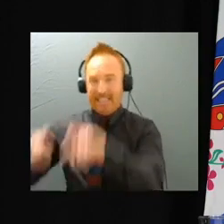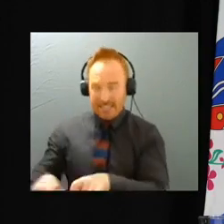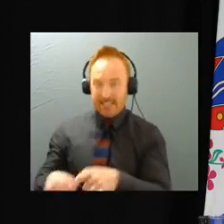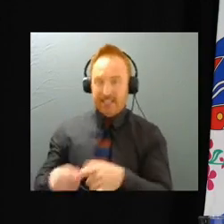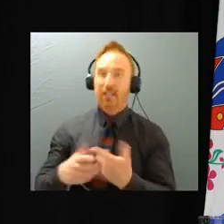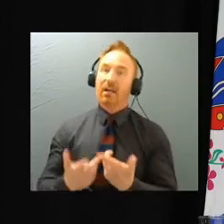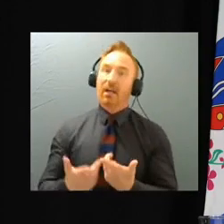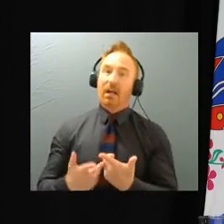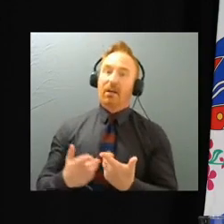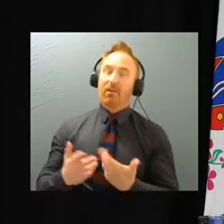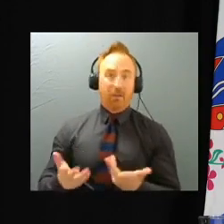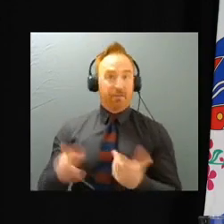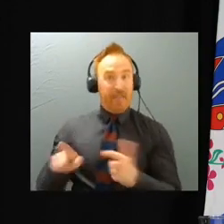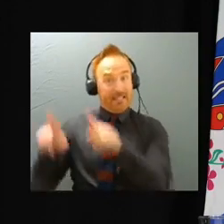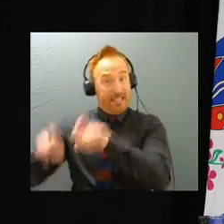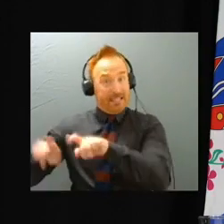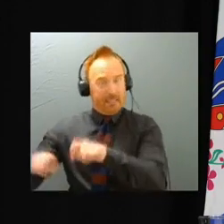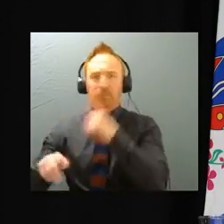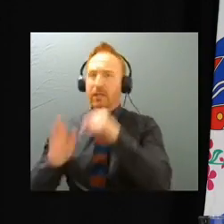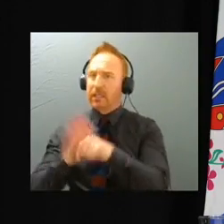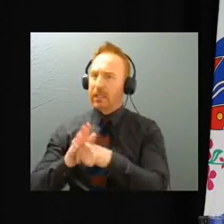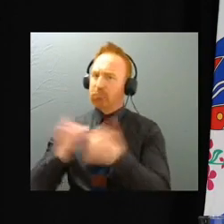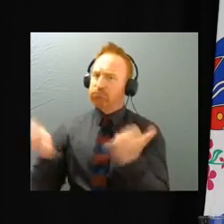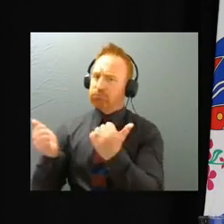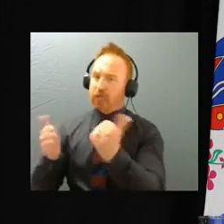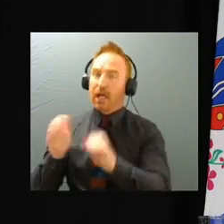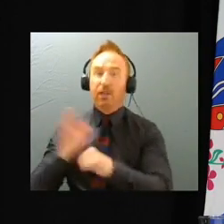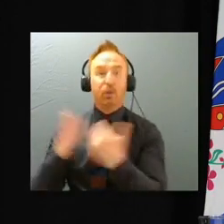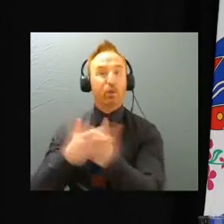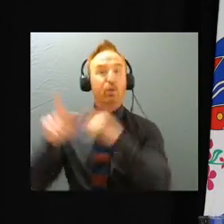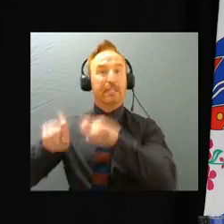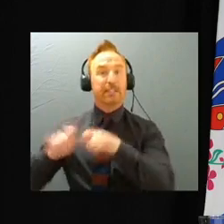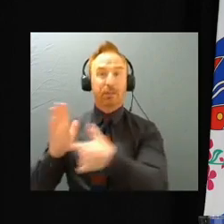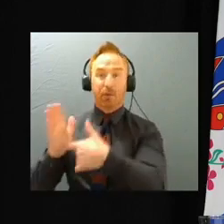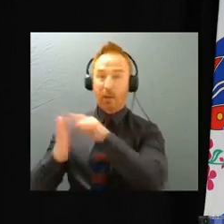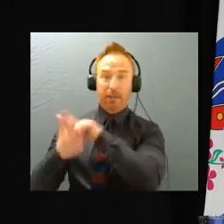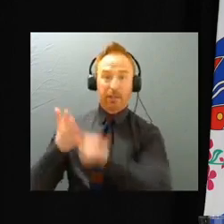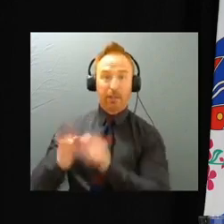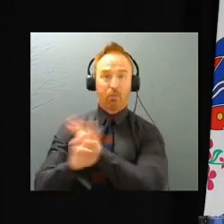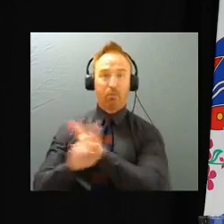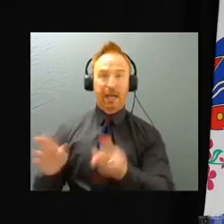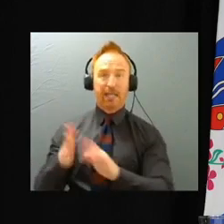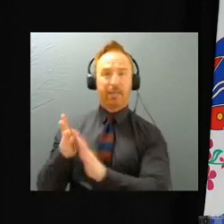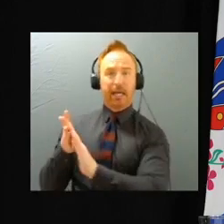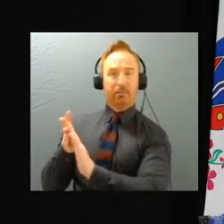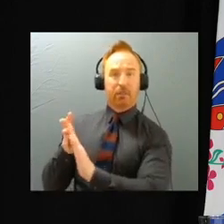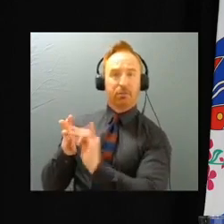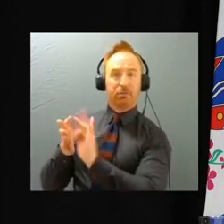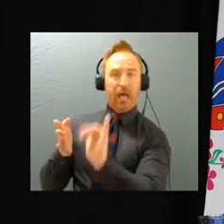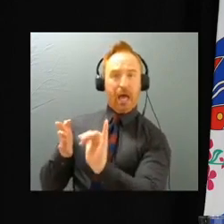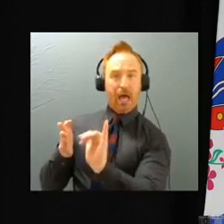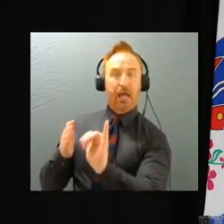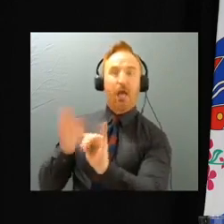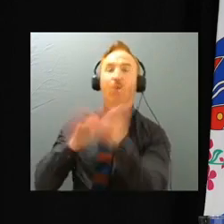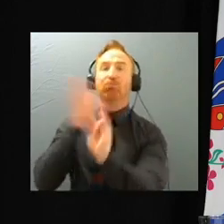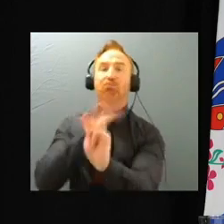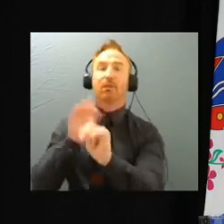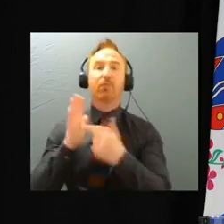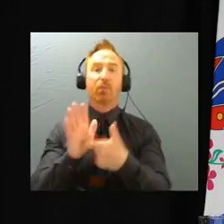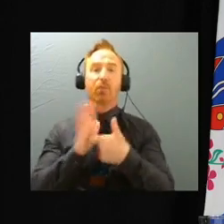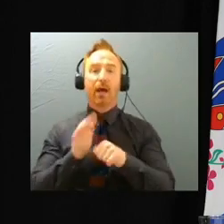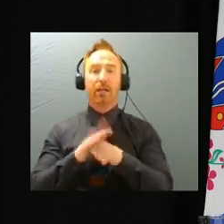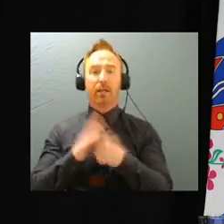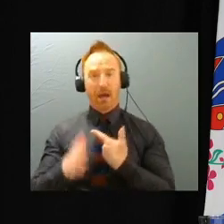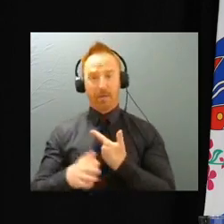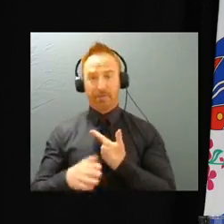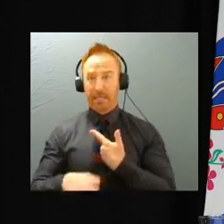be robust. We will have new testing criteria ready by mid-July. In anticipation of the demand for increased testing as